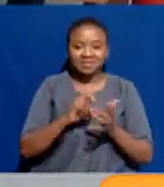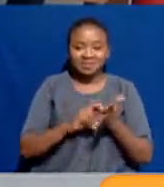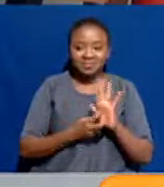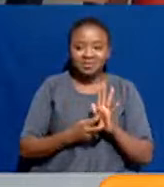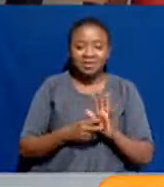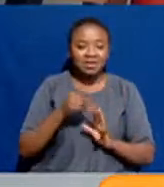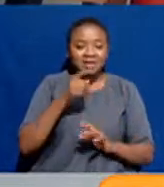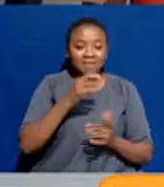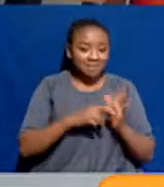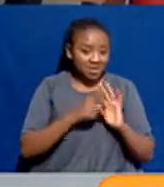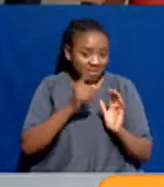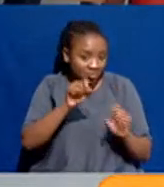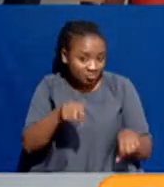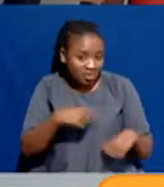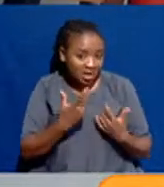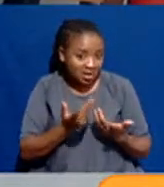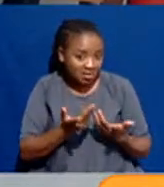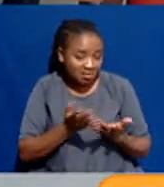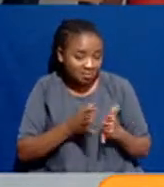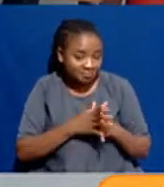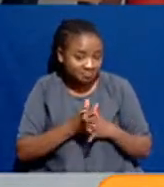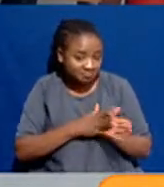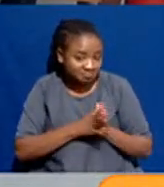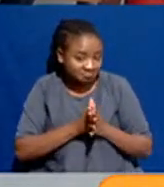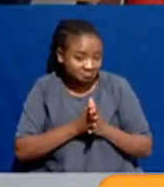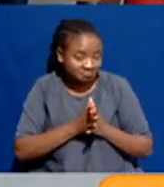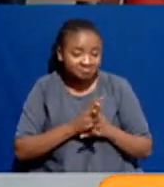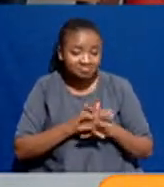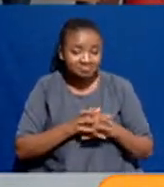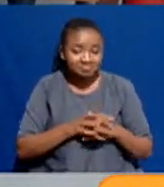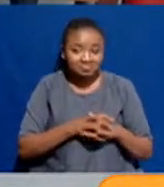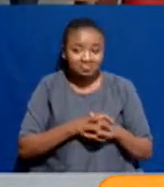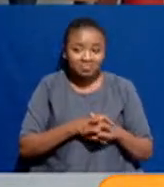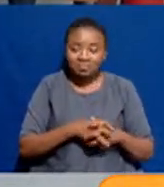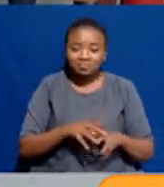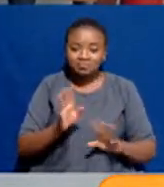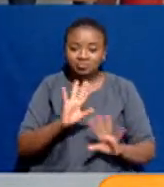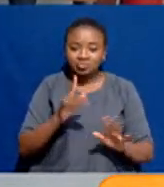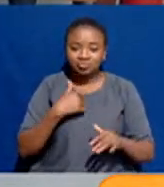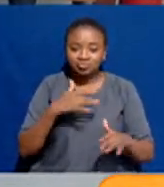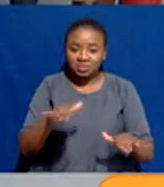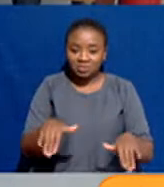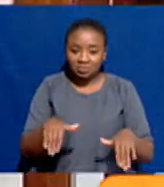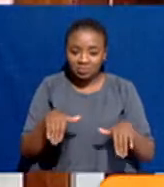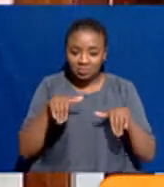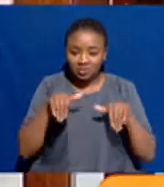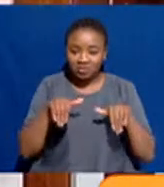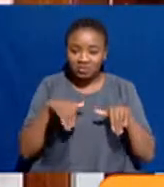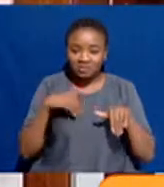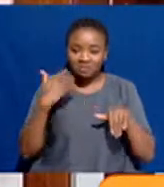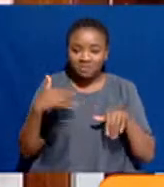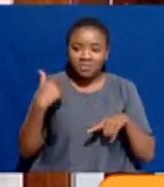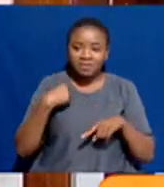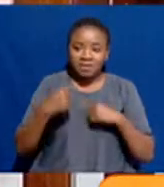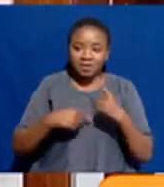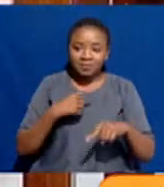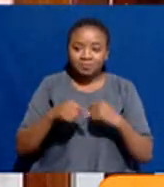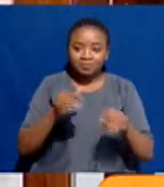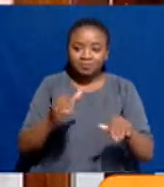You haven't closed that door, though. You're not closing that door. No, I'm waiting. I keep on waiting